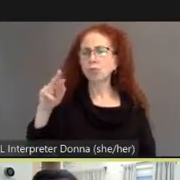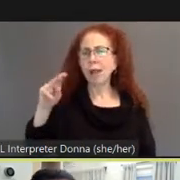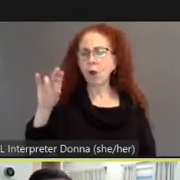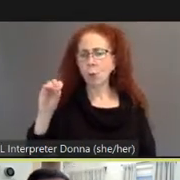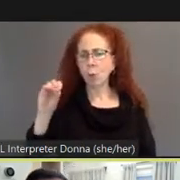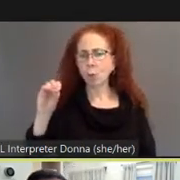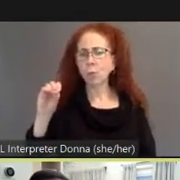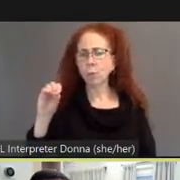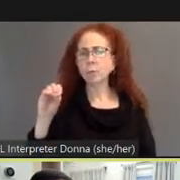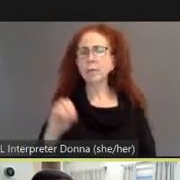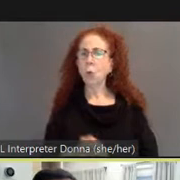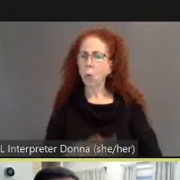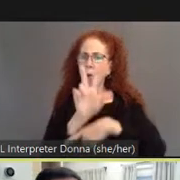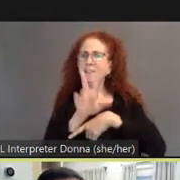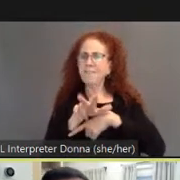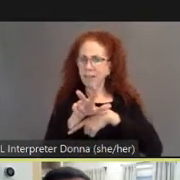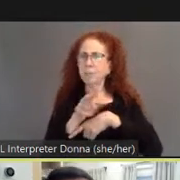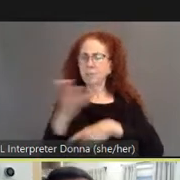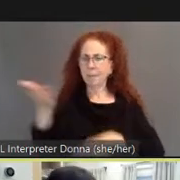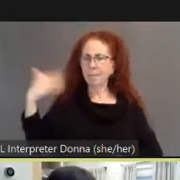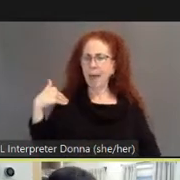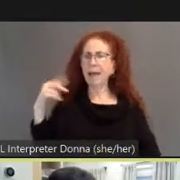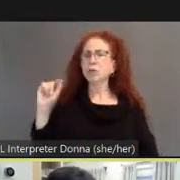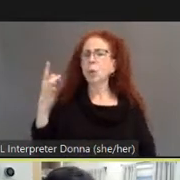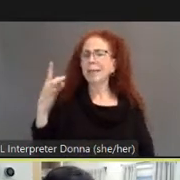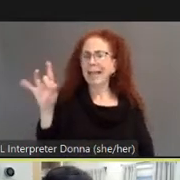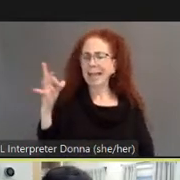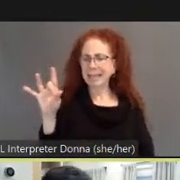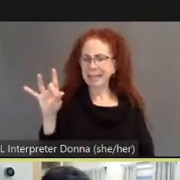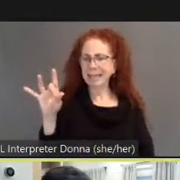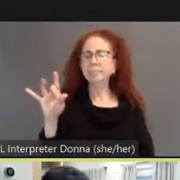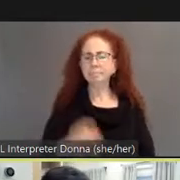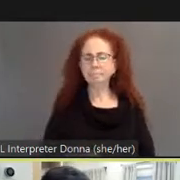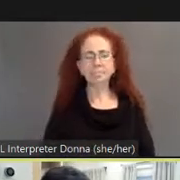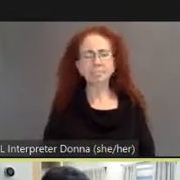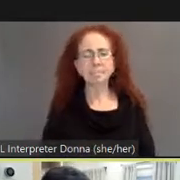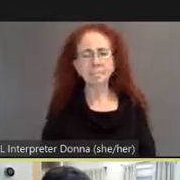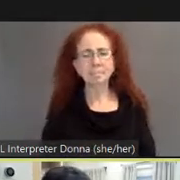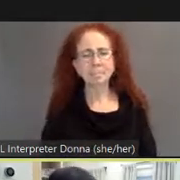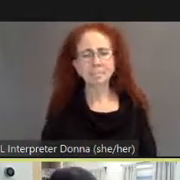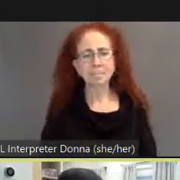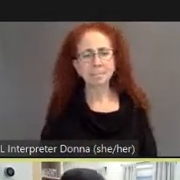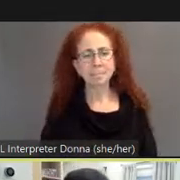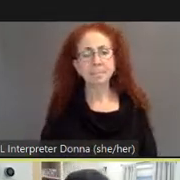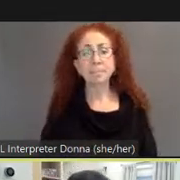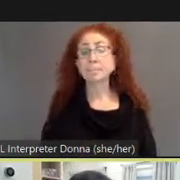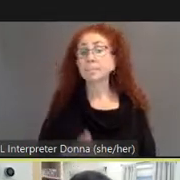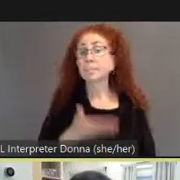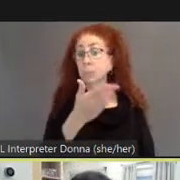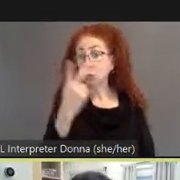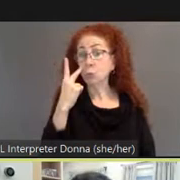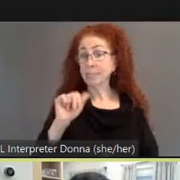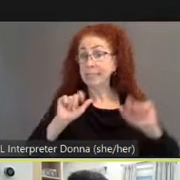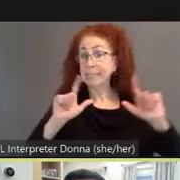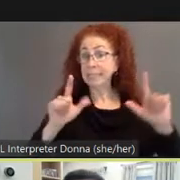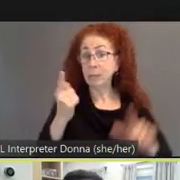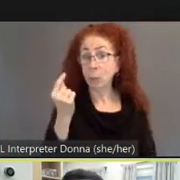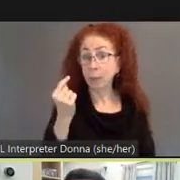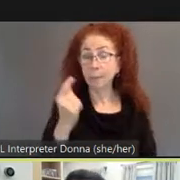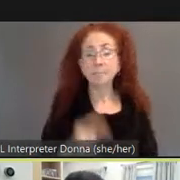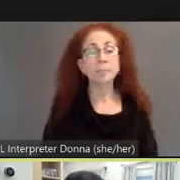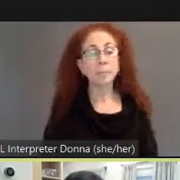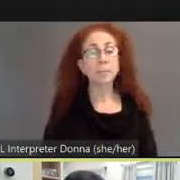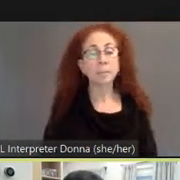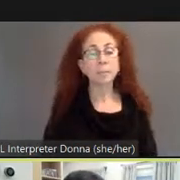filmed cinematically back in 2018 by Opera Philadelphia. Included in this slide here, you'll see